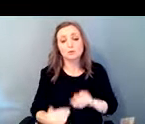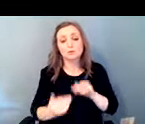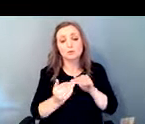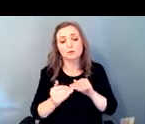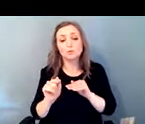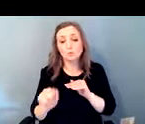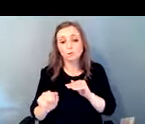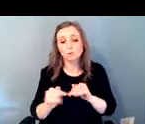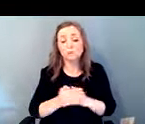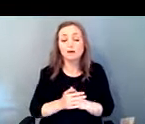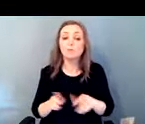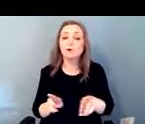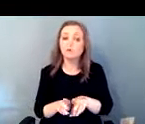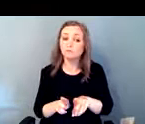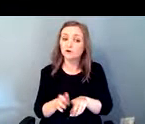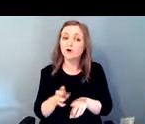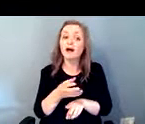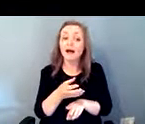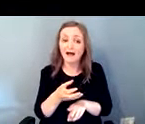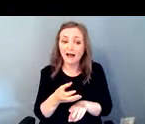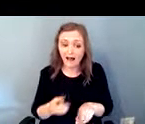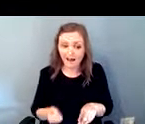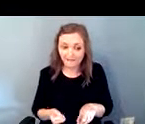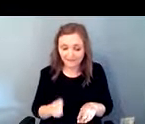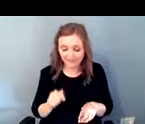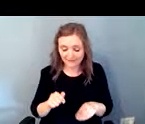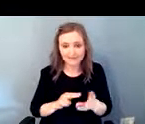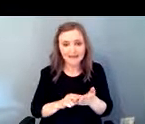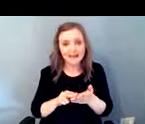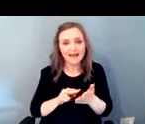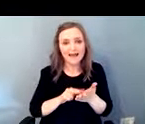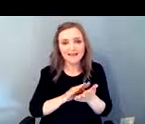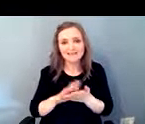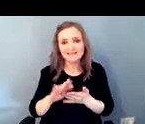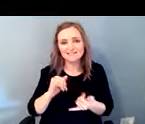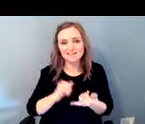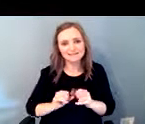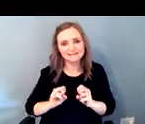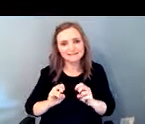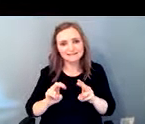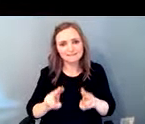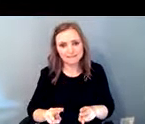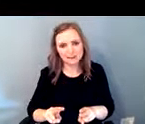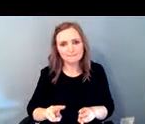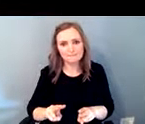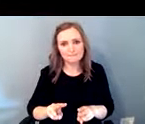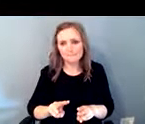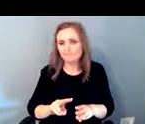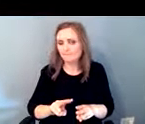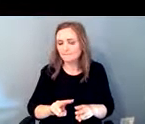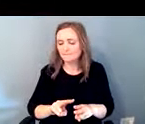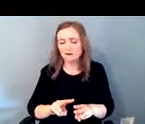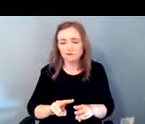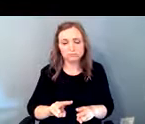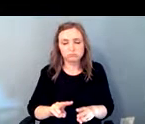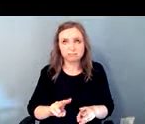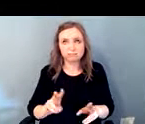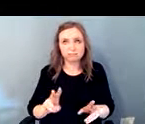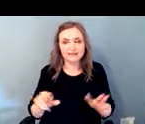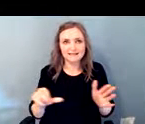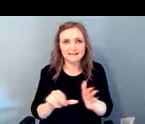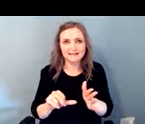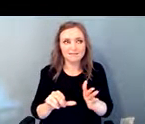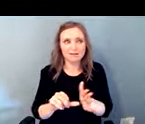working within a system with huge constraints. And sometimes the patient isn't best placed to make